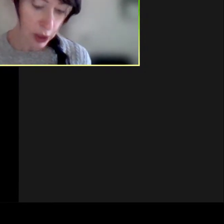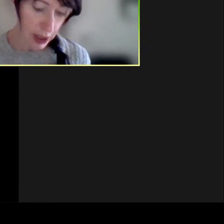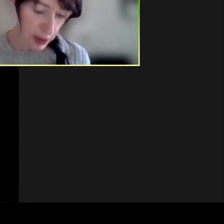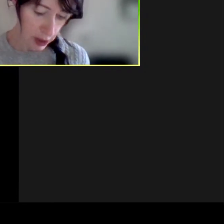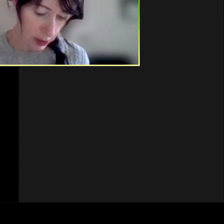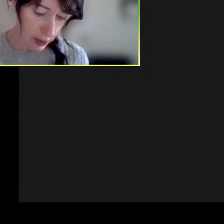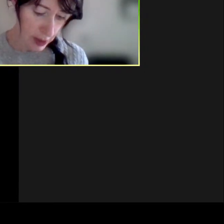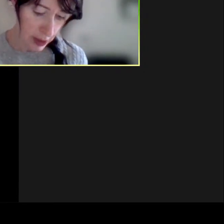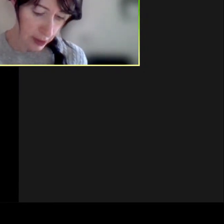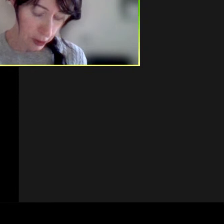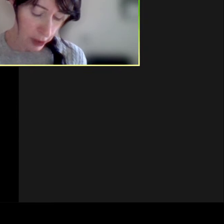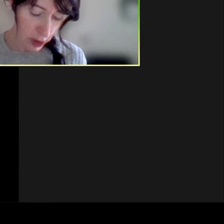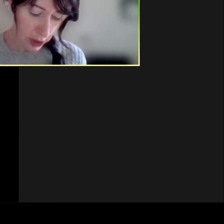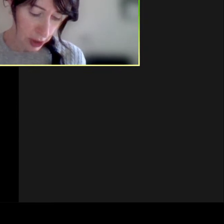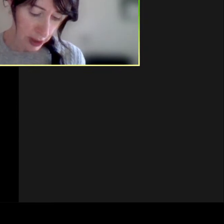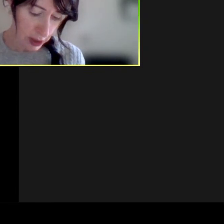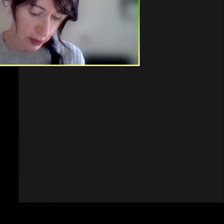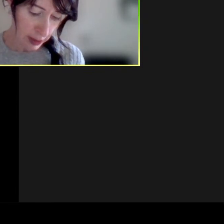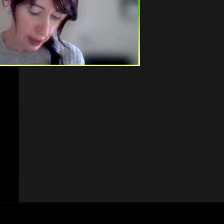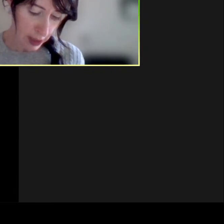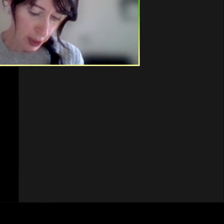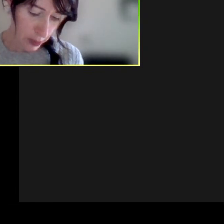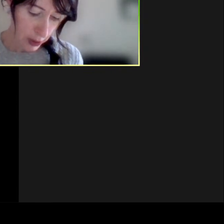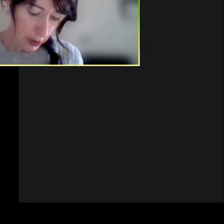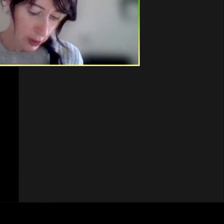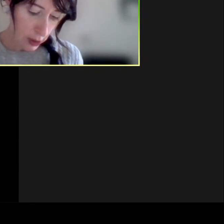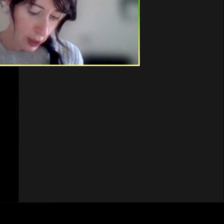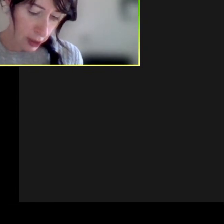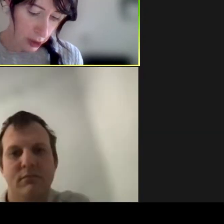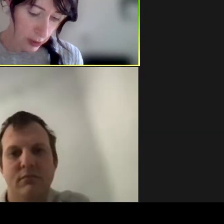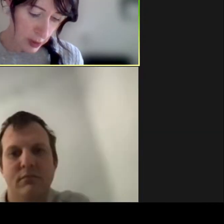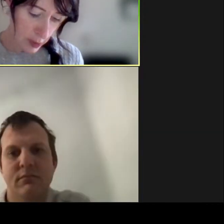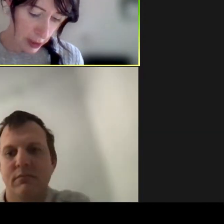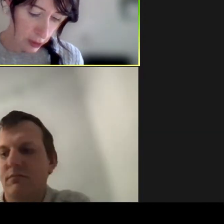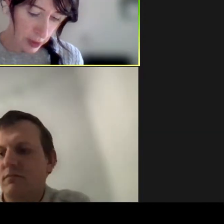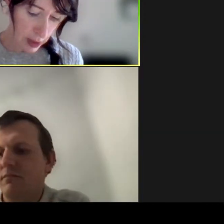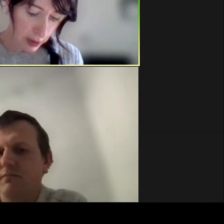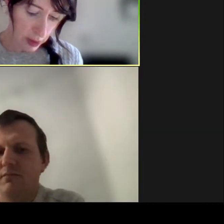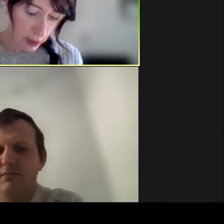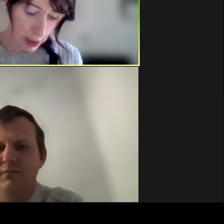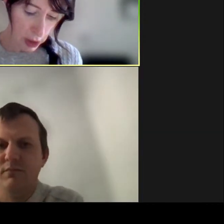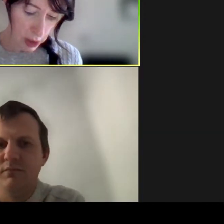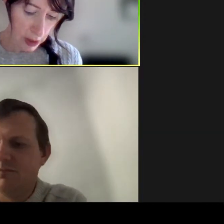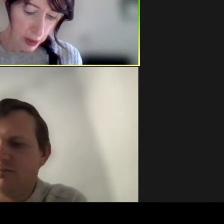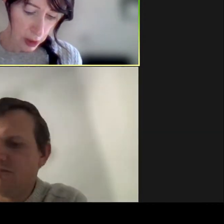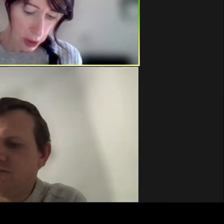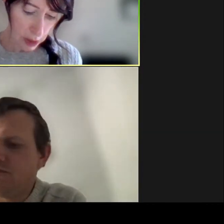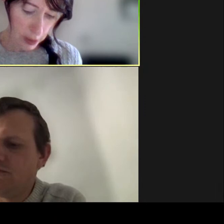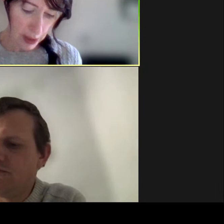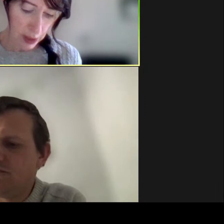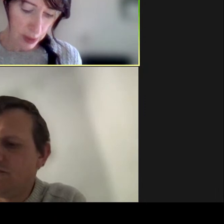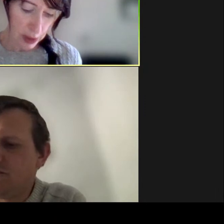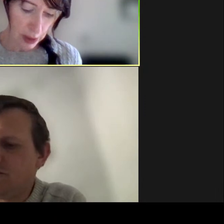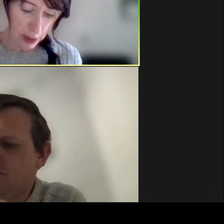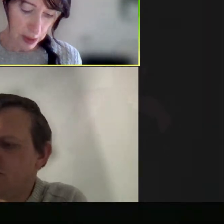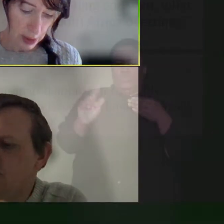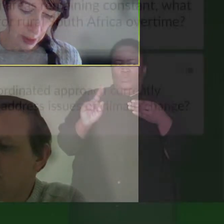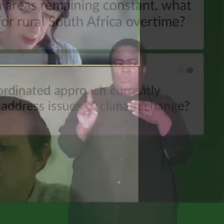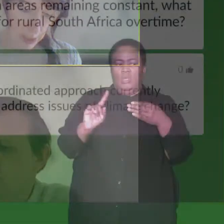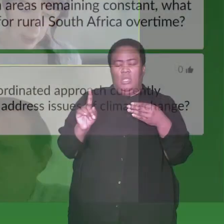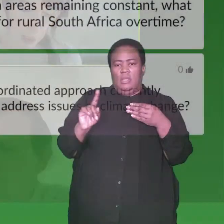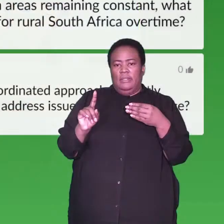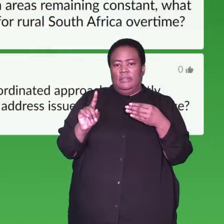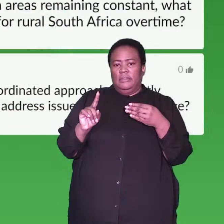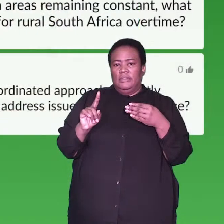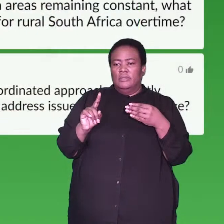Moving to Justin, there's another question, Justin, that came up. How do you explain your results in relation to the assertion by some scholars